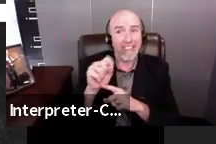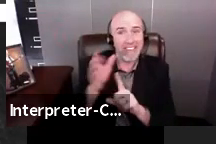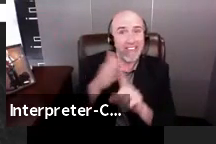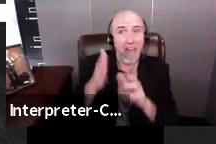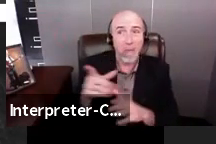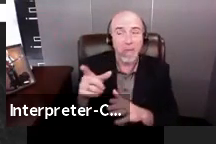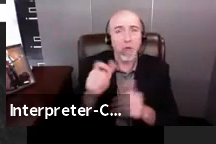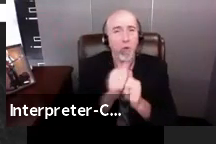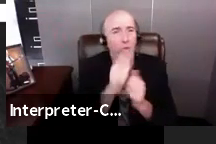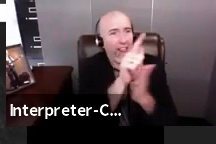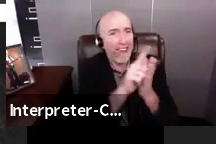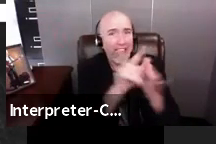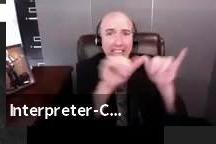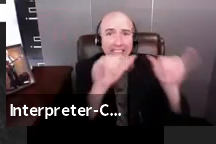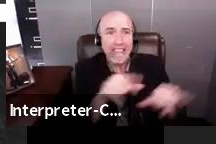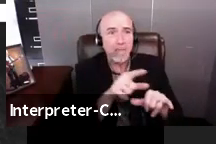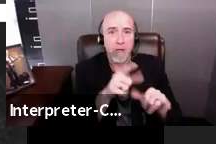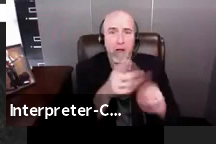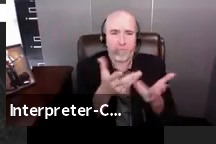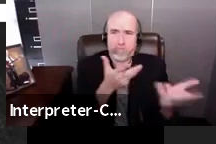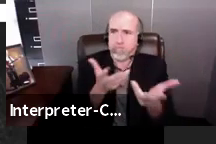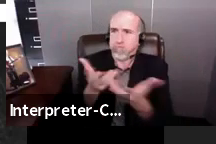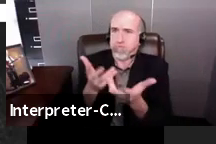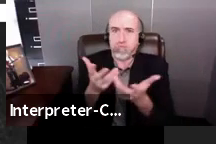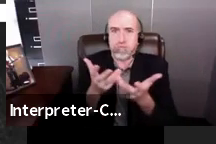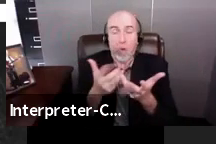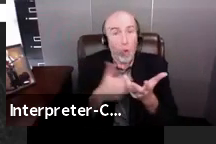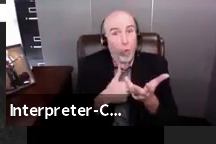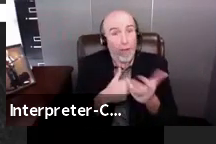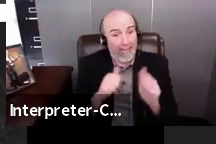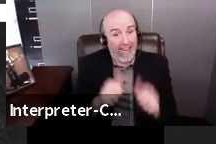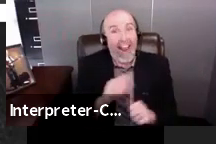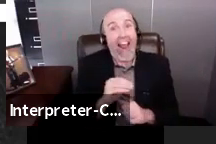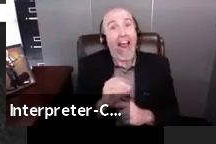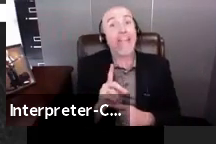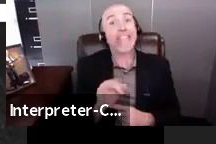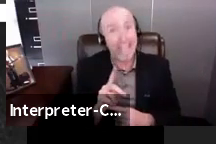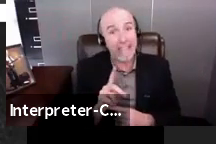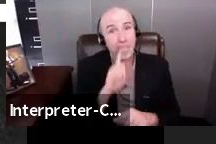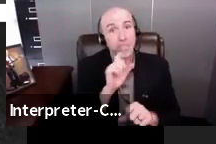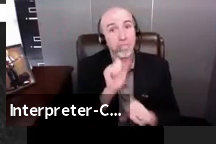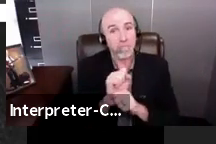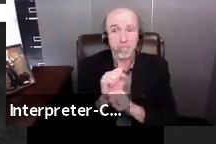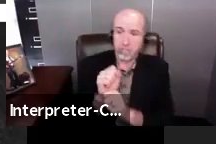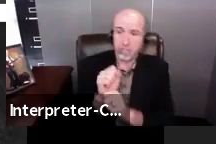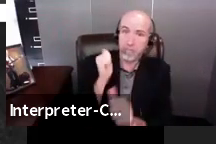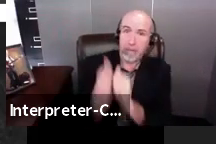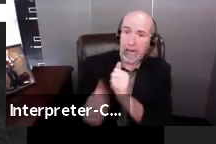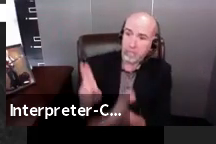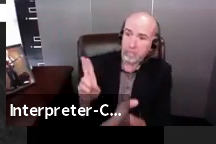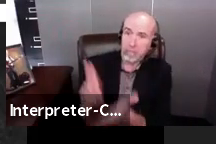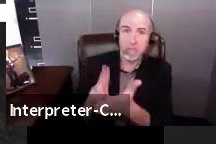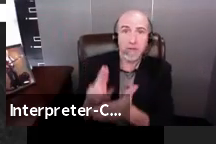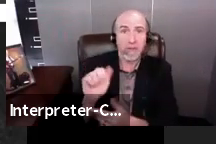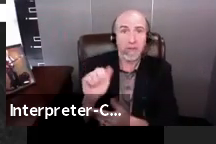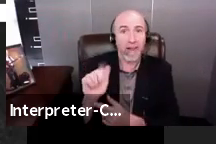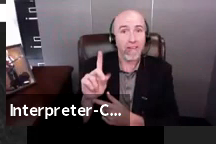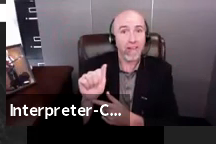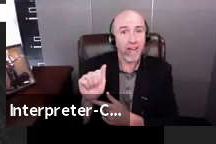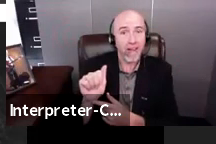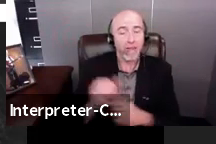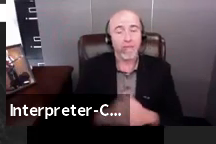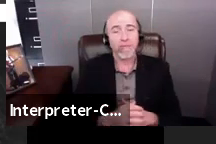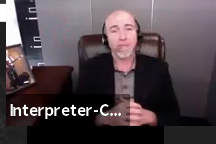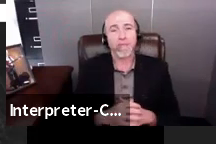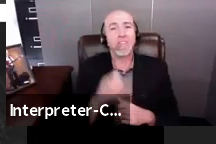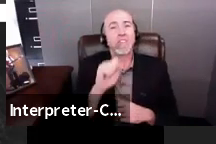system, working together, we can and did get the ADA passed. So the